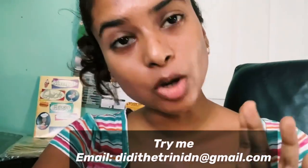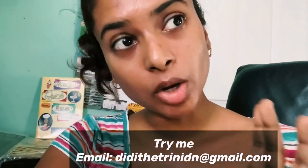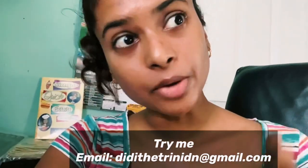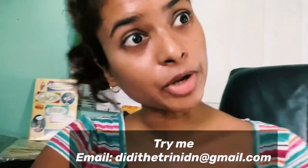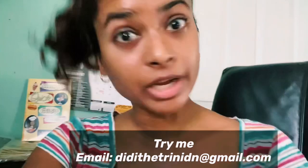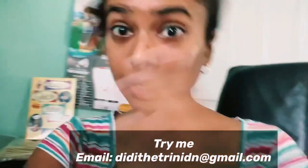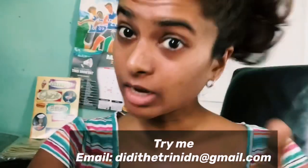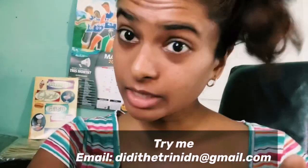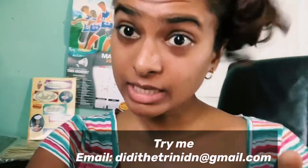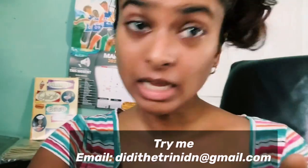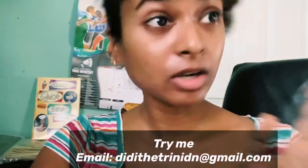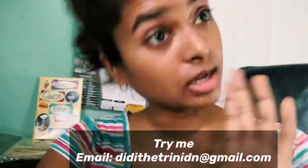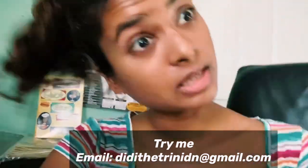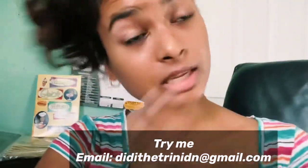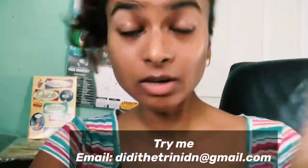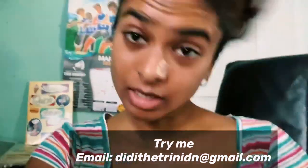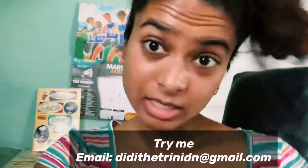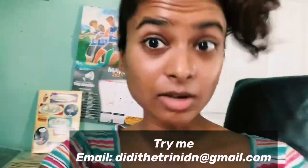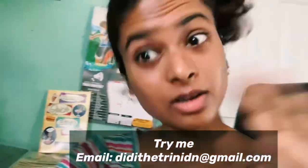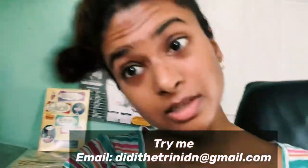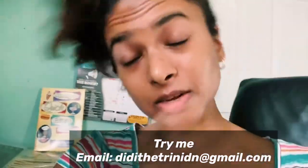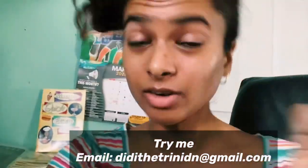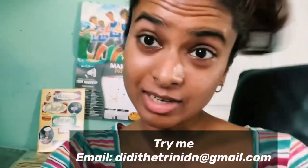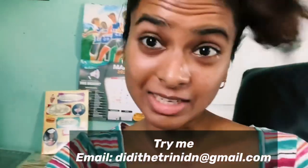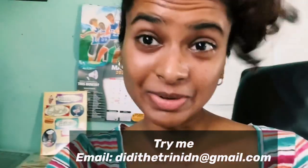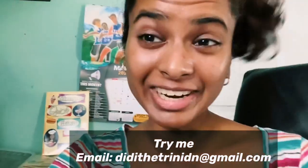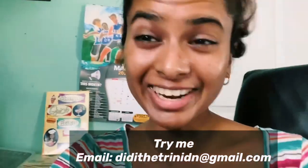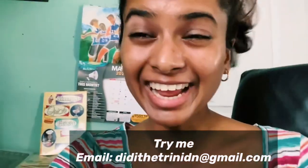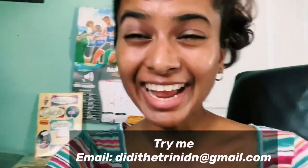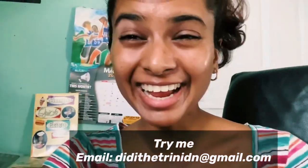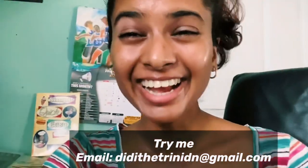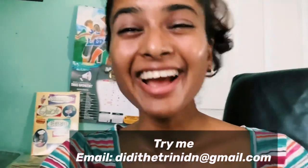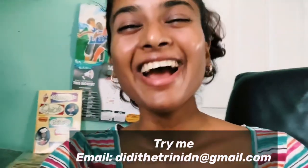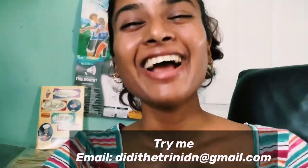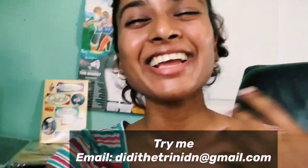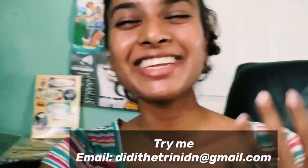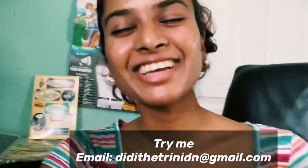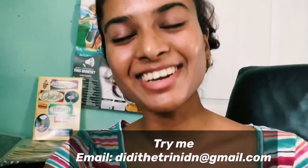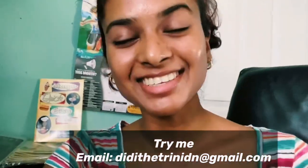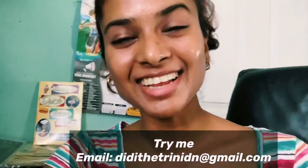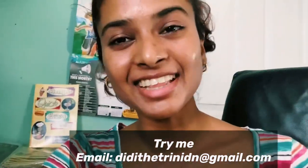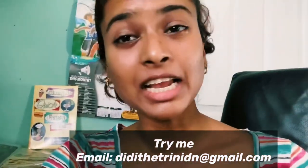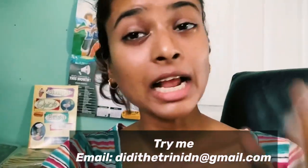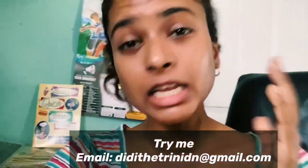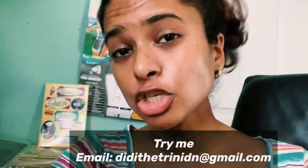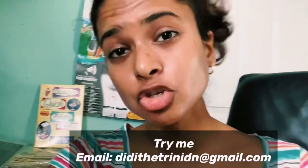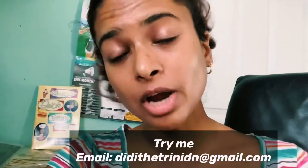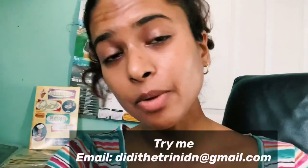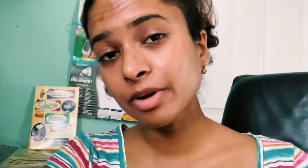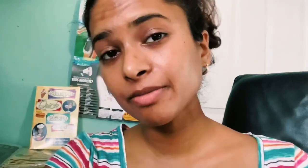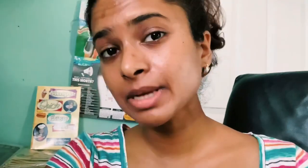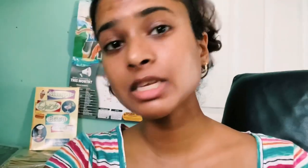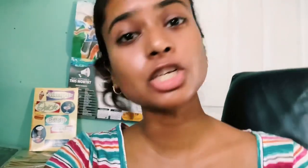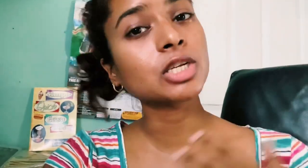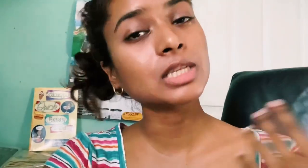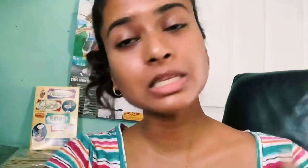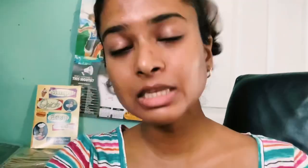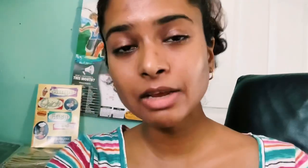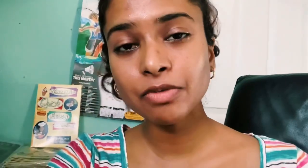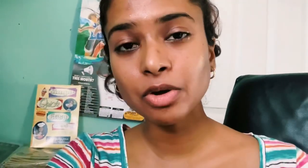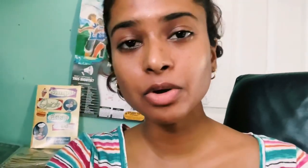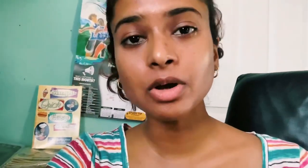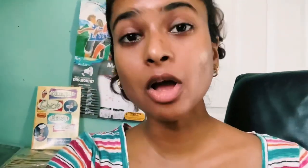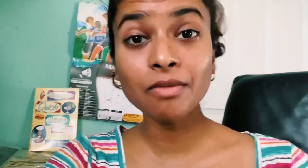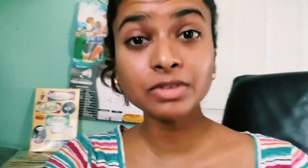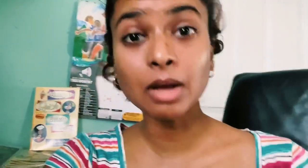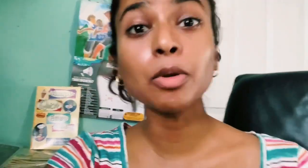say, okay, well, you gotta cut this out, cut this out, cut this out, cut this out, cut this out, okay? You need to understand that. At least try one of my sessions and see